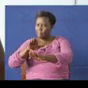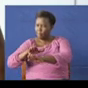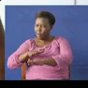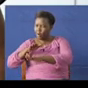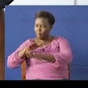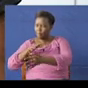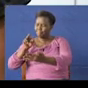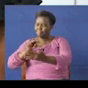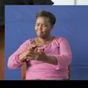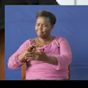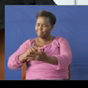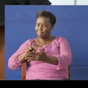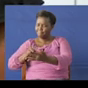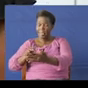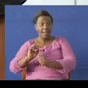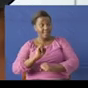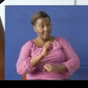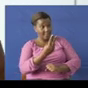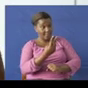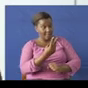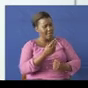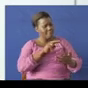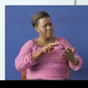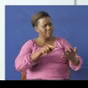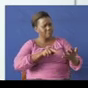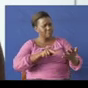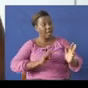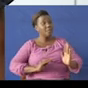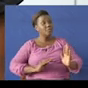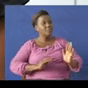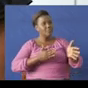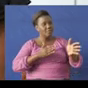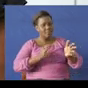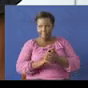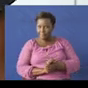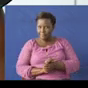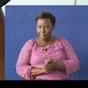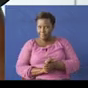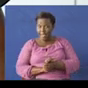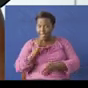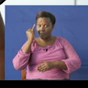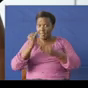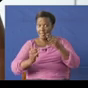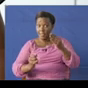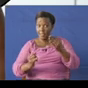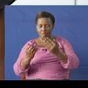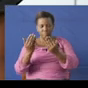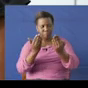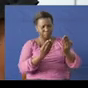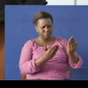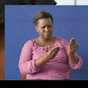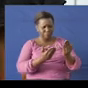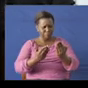once, slowly, and then I'll read the passage for the second time. At the end